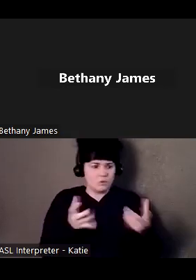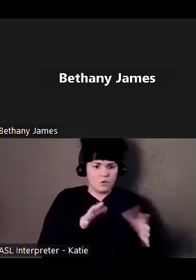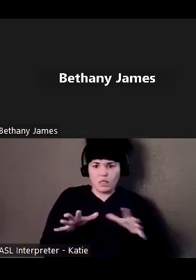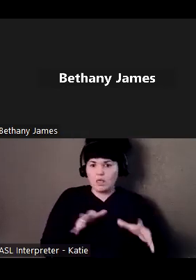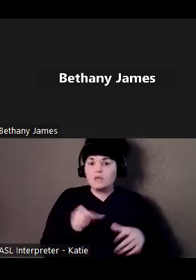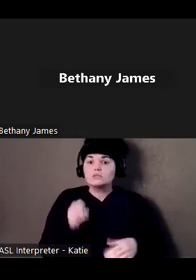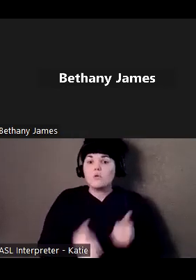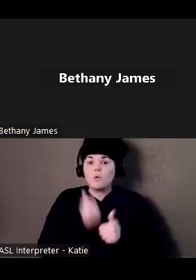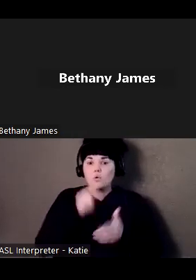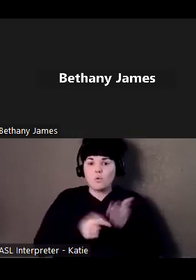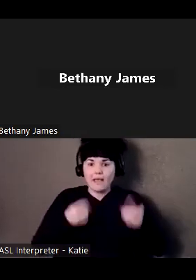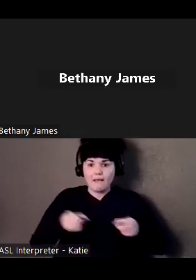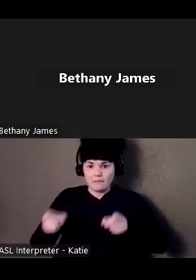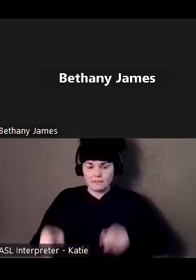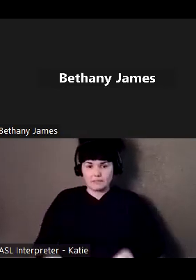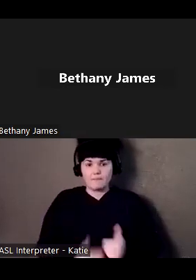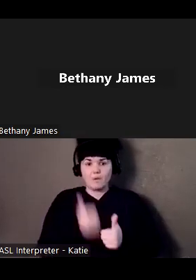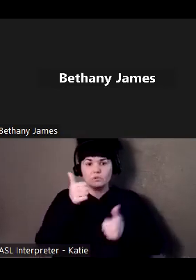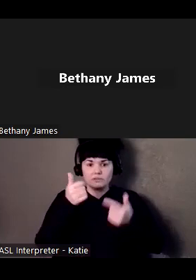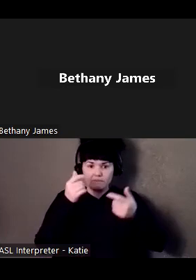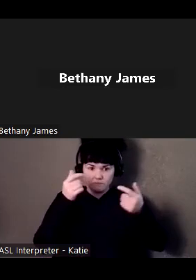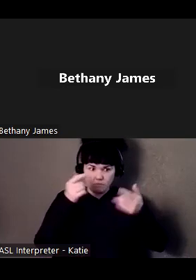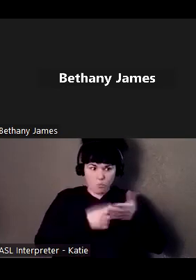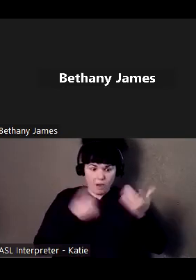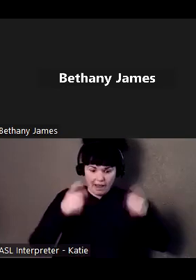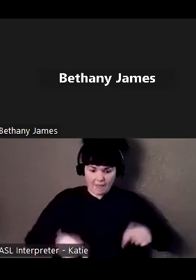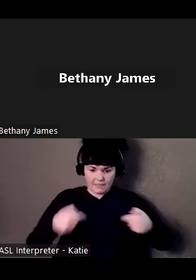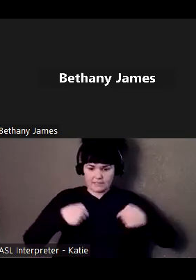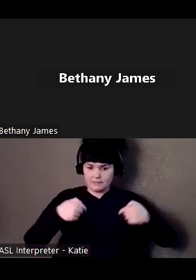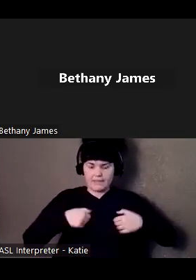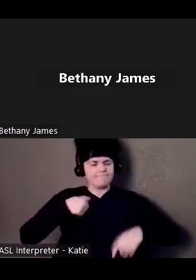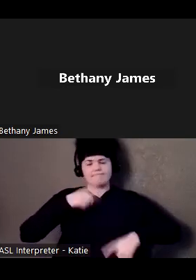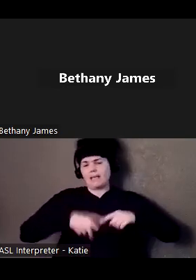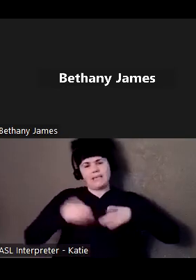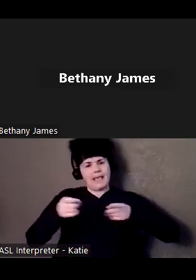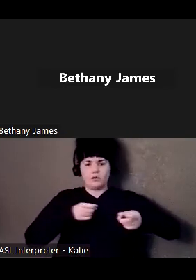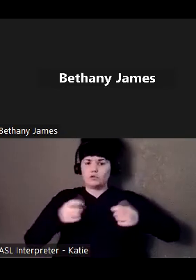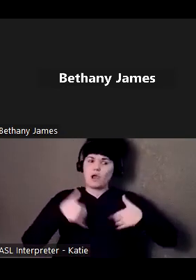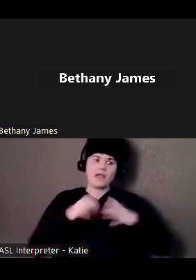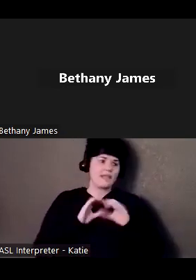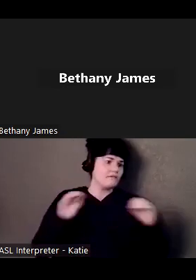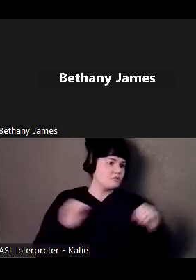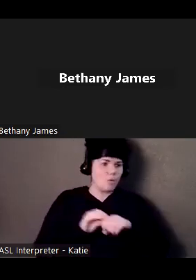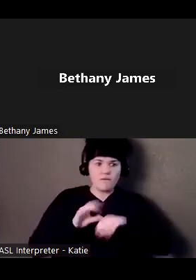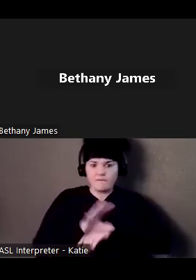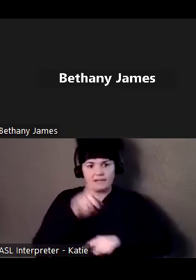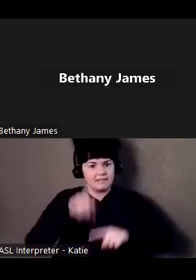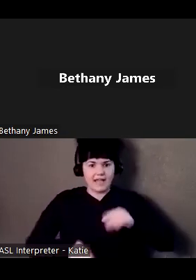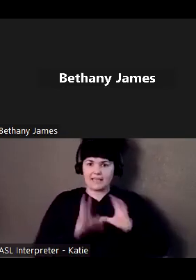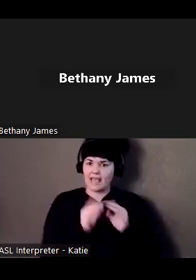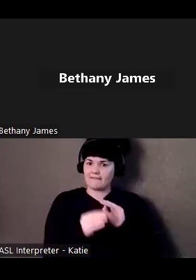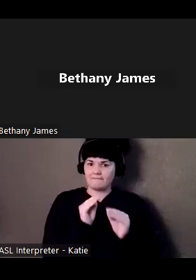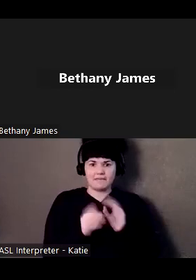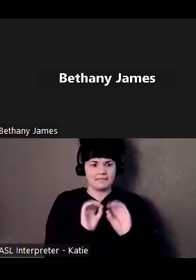happens, so then if that's the case, most of what happens to me is beyond my control and I have no effect to fix it or change